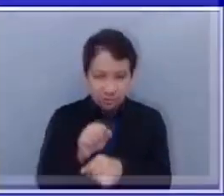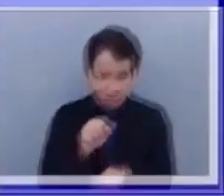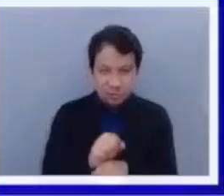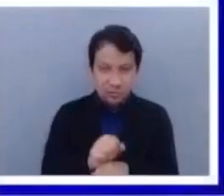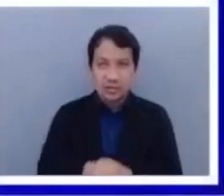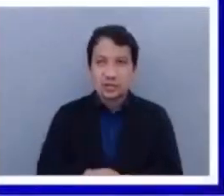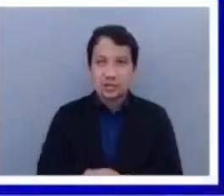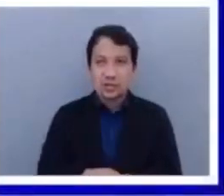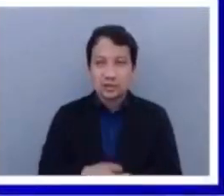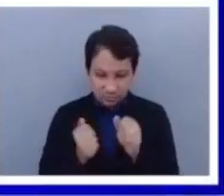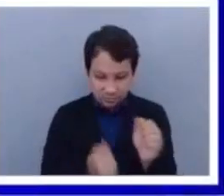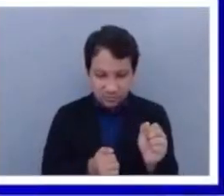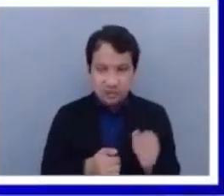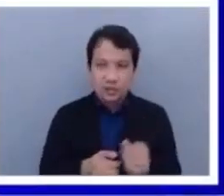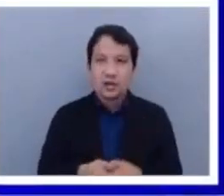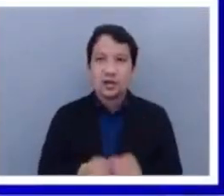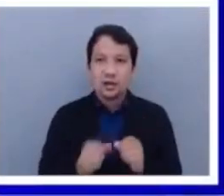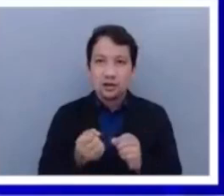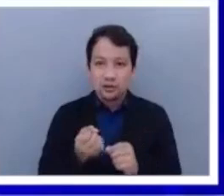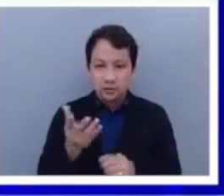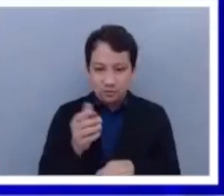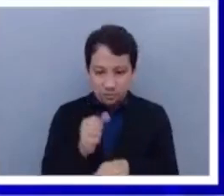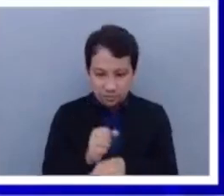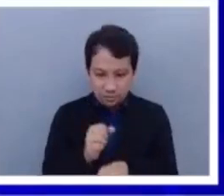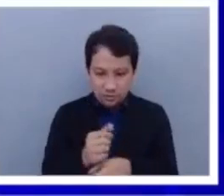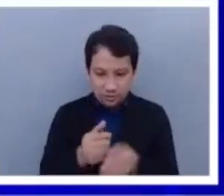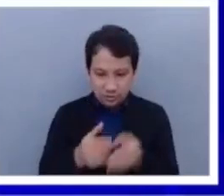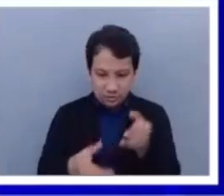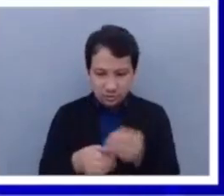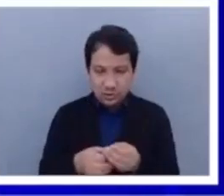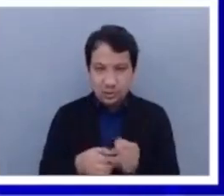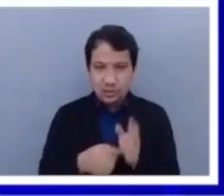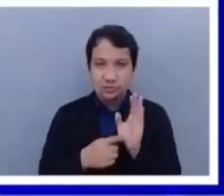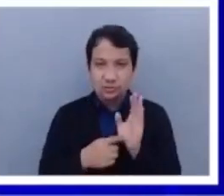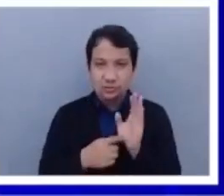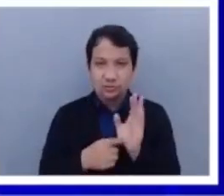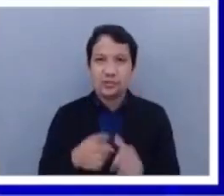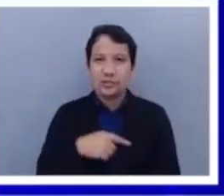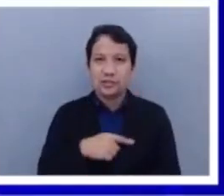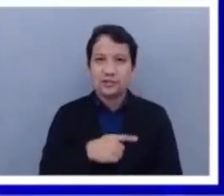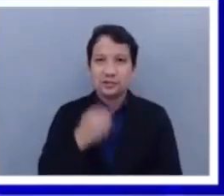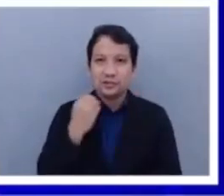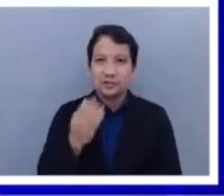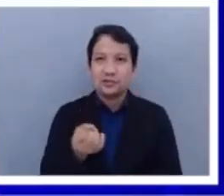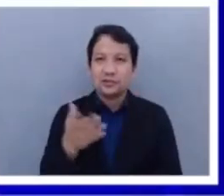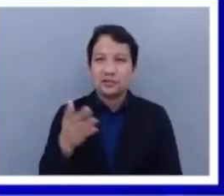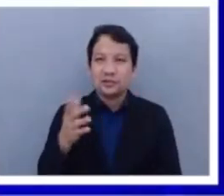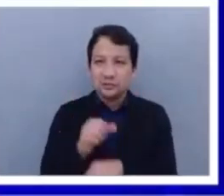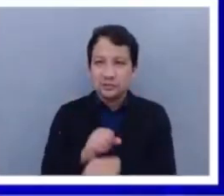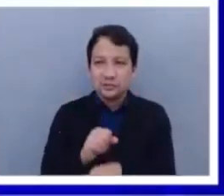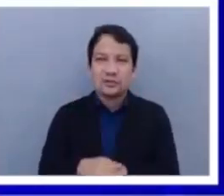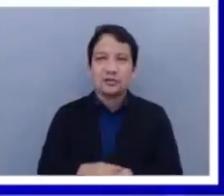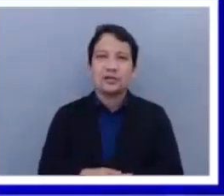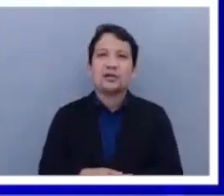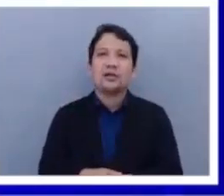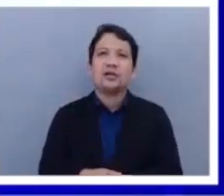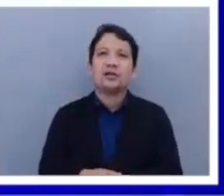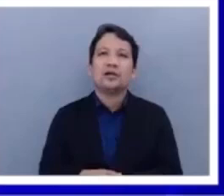question, how many jobs were added to the sectors related to education? Okay,